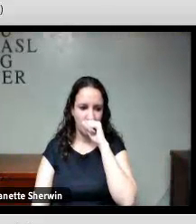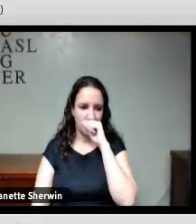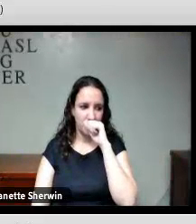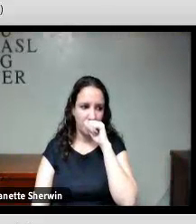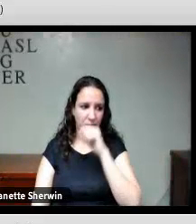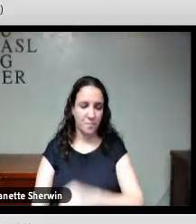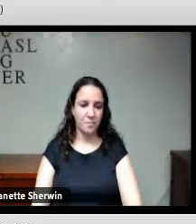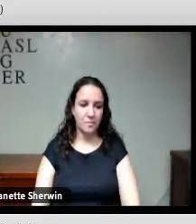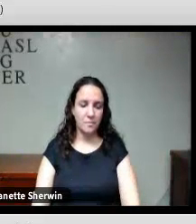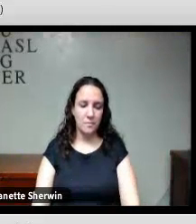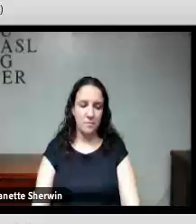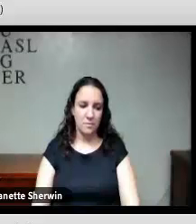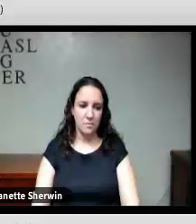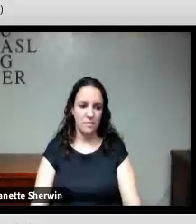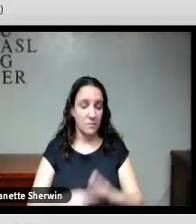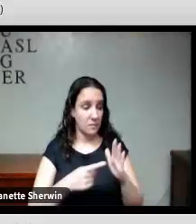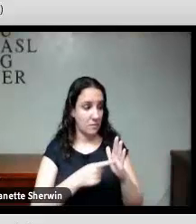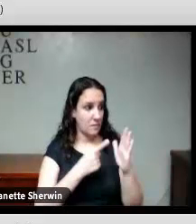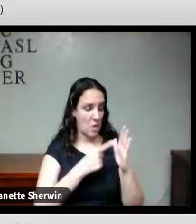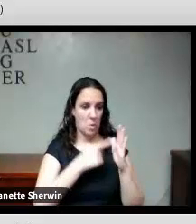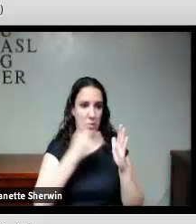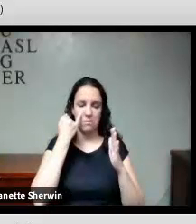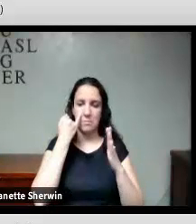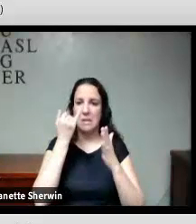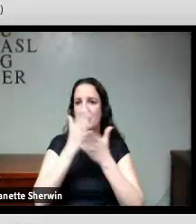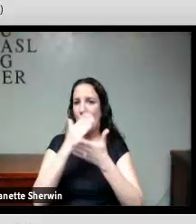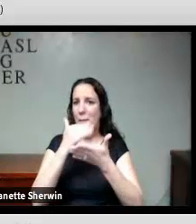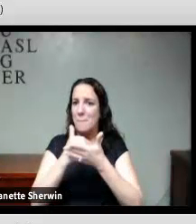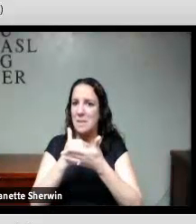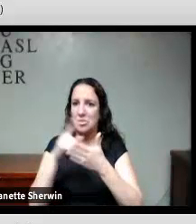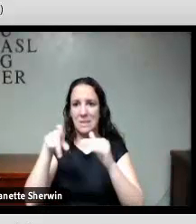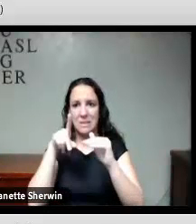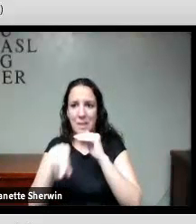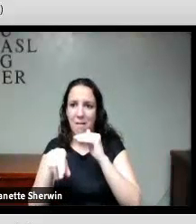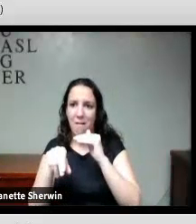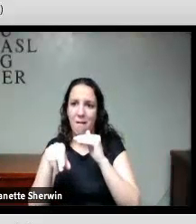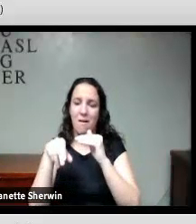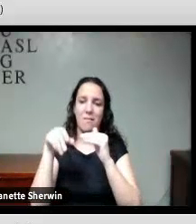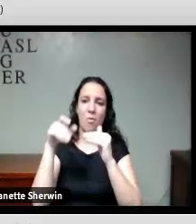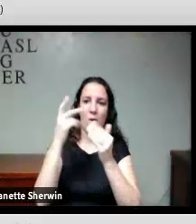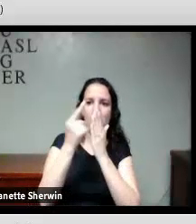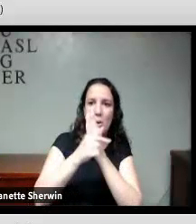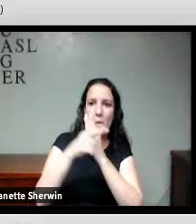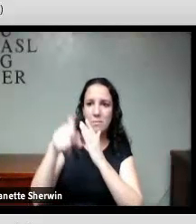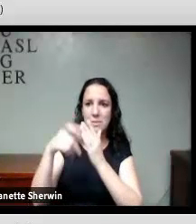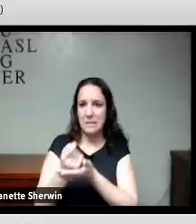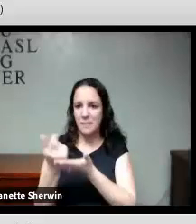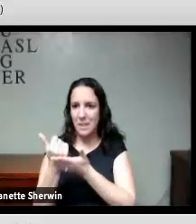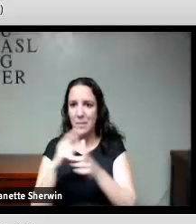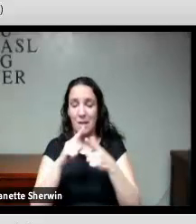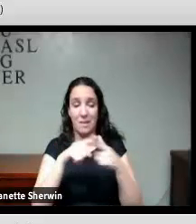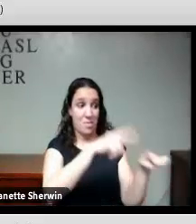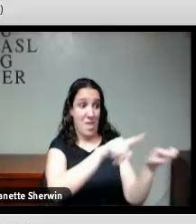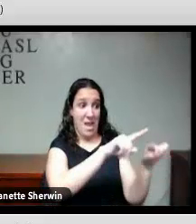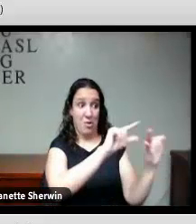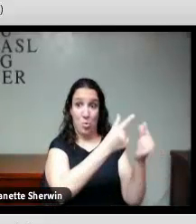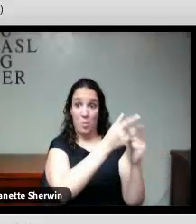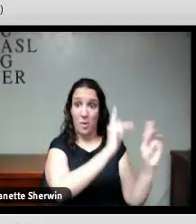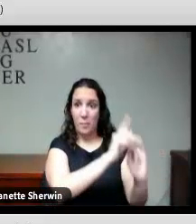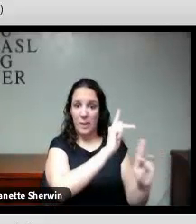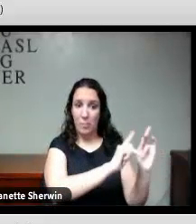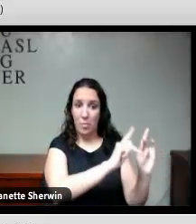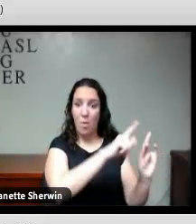because we have solved their problem for them. We have shown that they are valuable to us and we appreciate them. So keep in mind